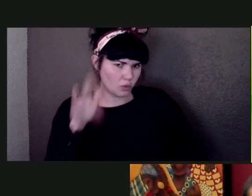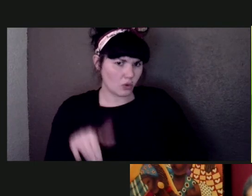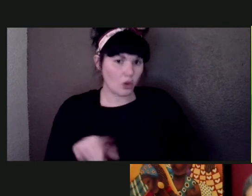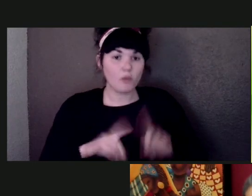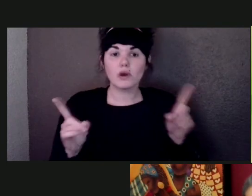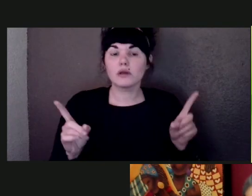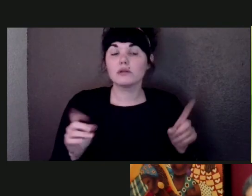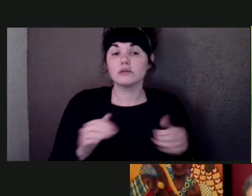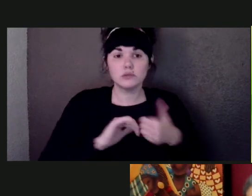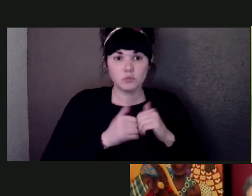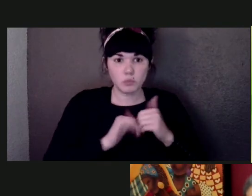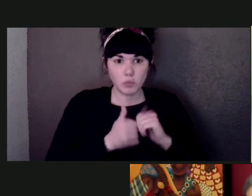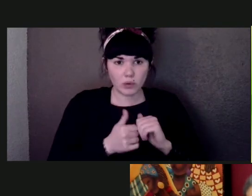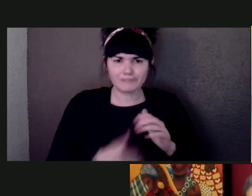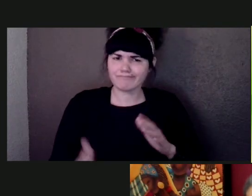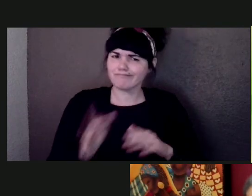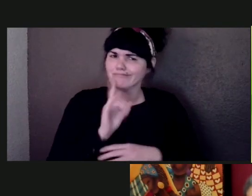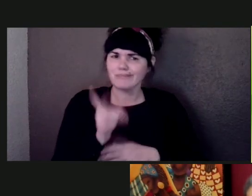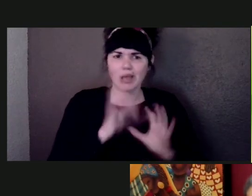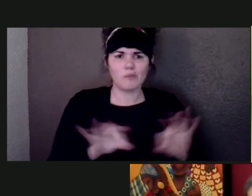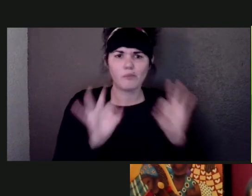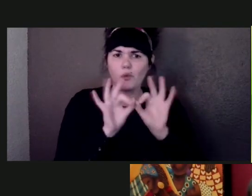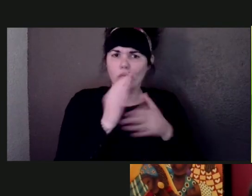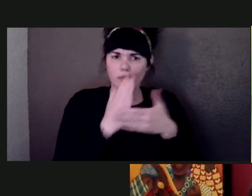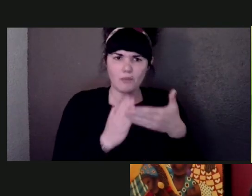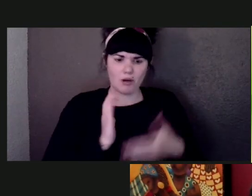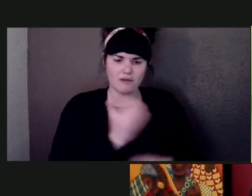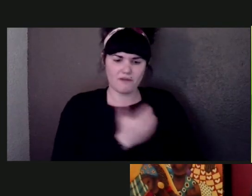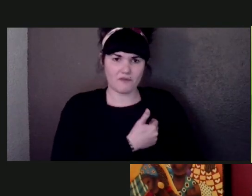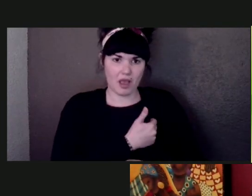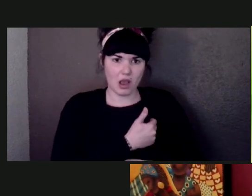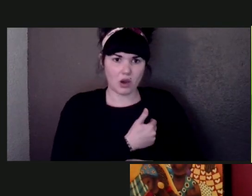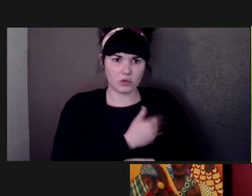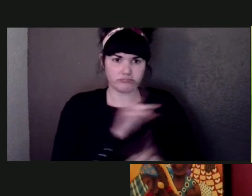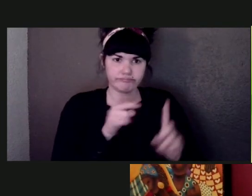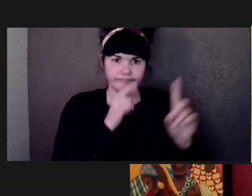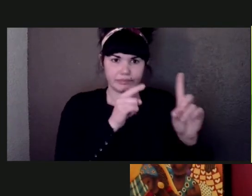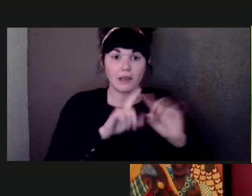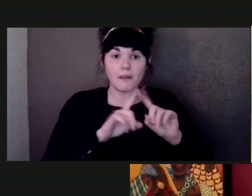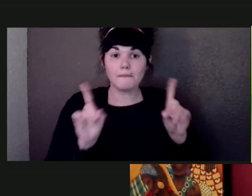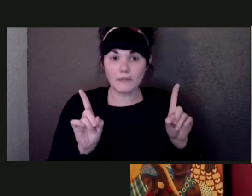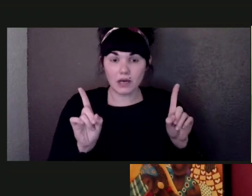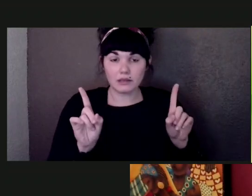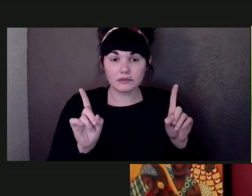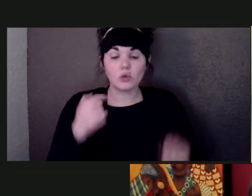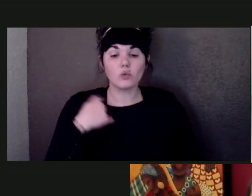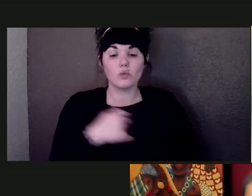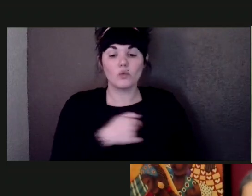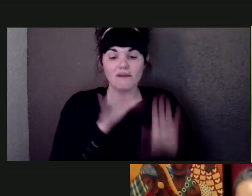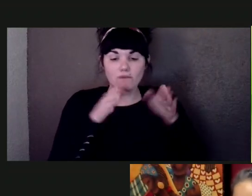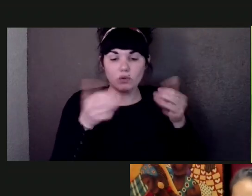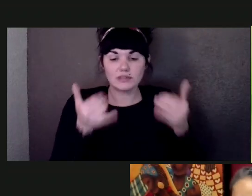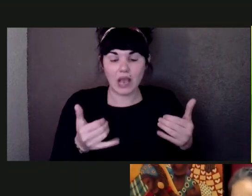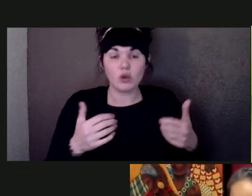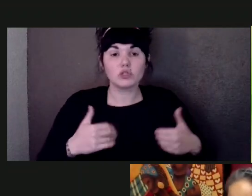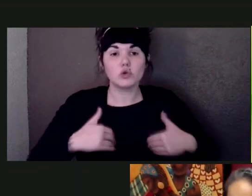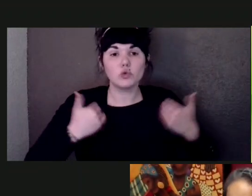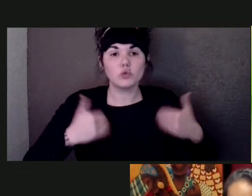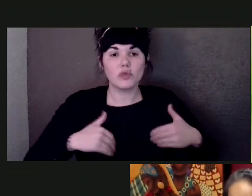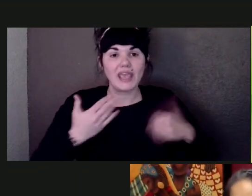a big, important part of what we do. We shifted to youth enrichment programming as a must to really align them to